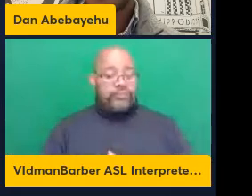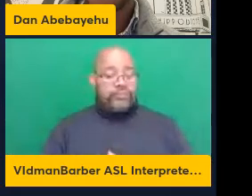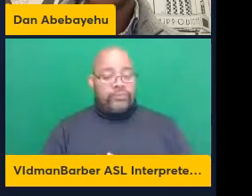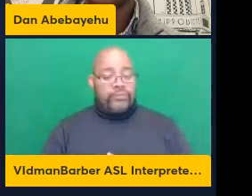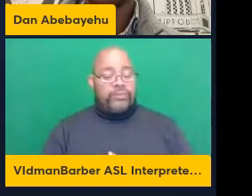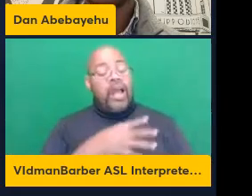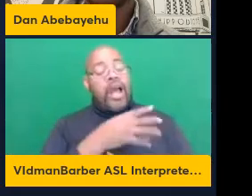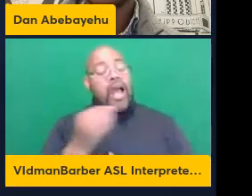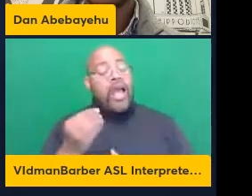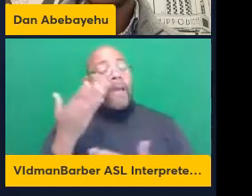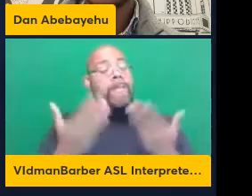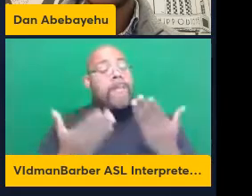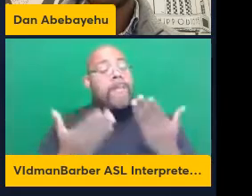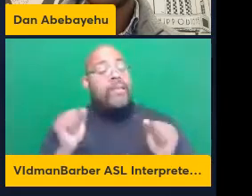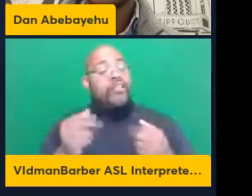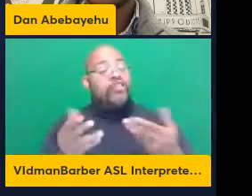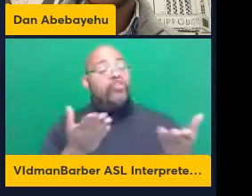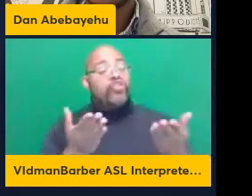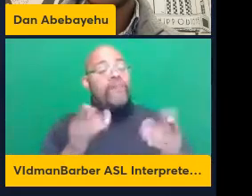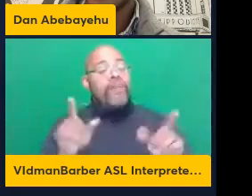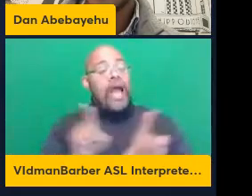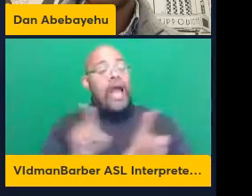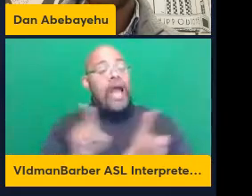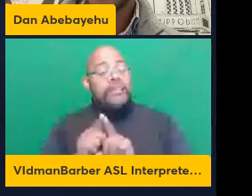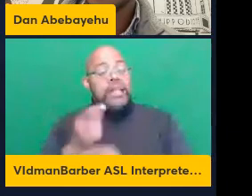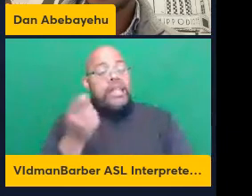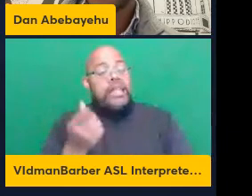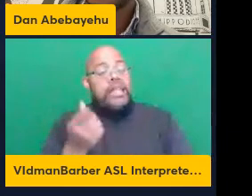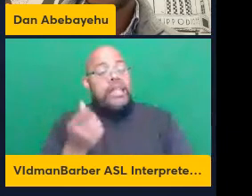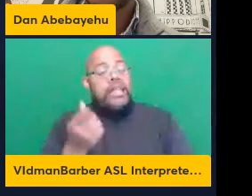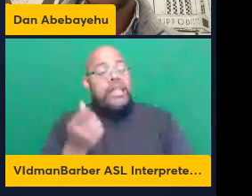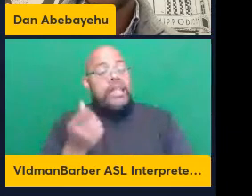and perhaps can serve as a bit of a unique